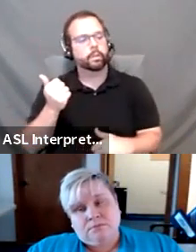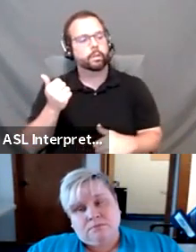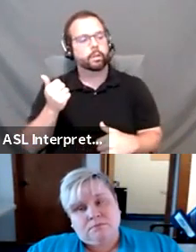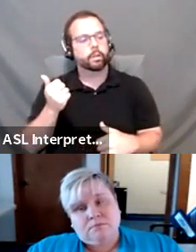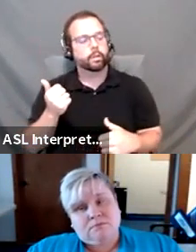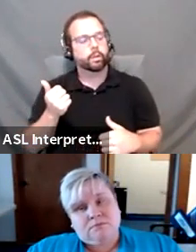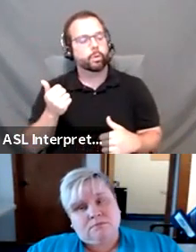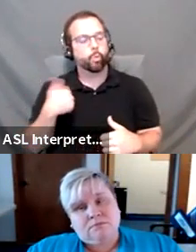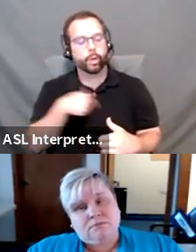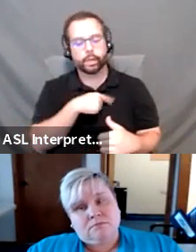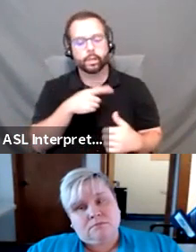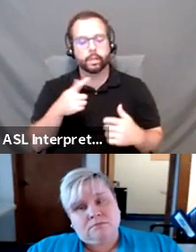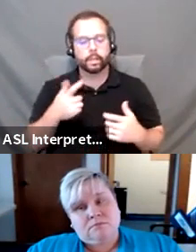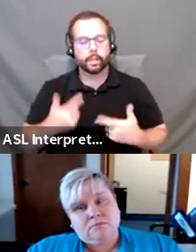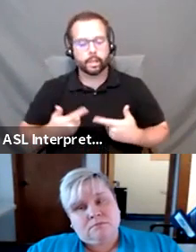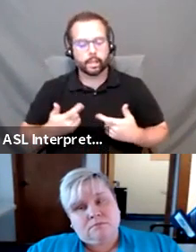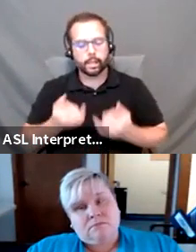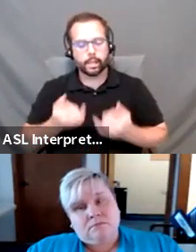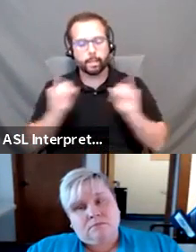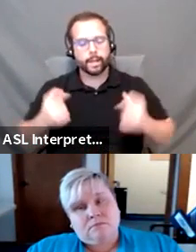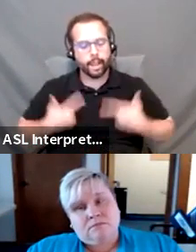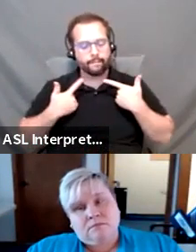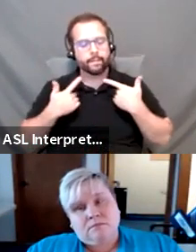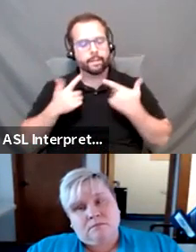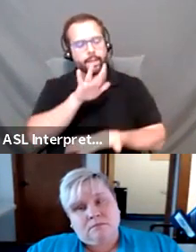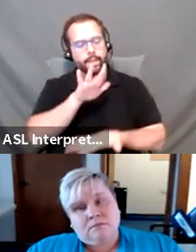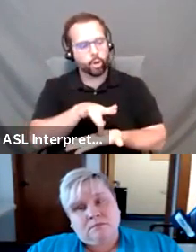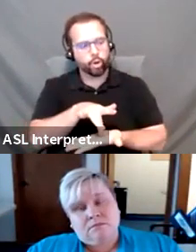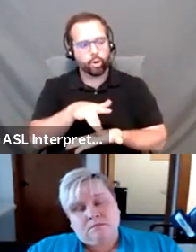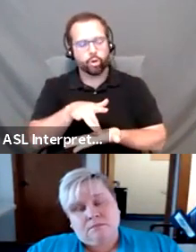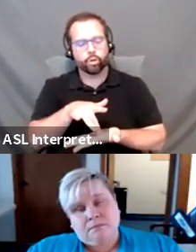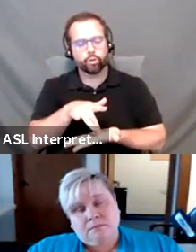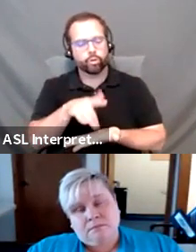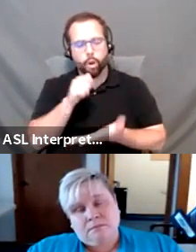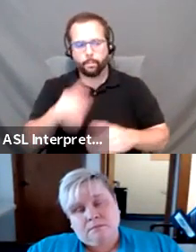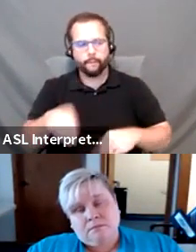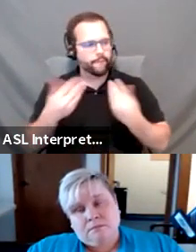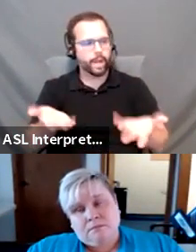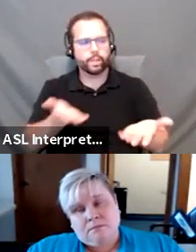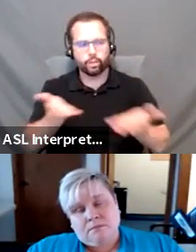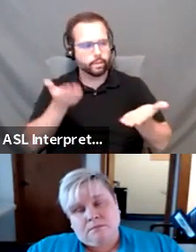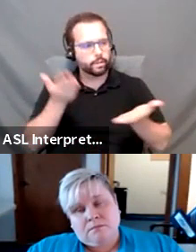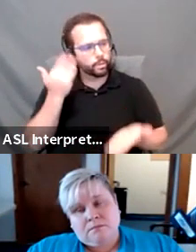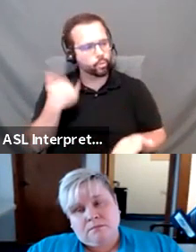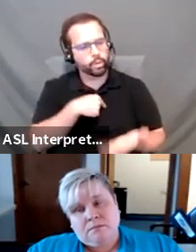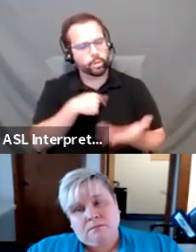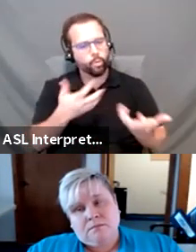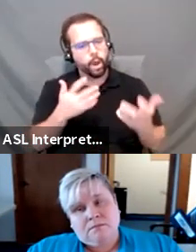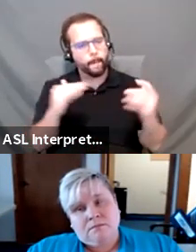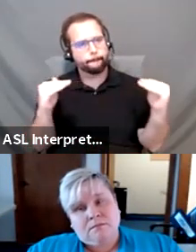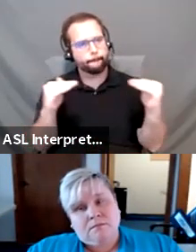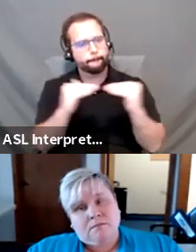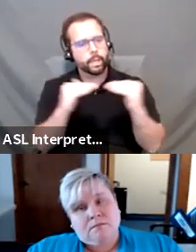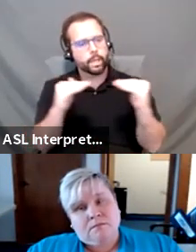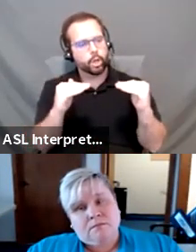we want to engage folks in a longer range peer support mentoring relationship rather than becoming a